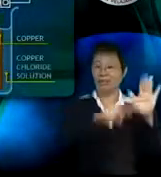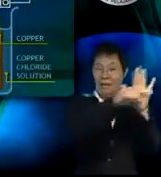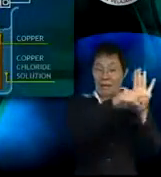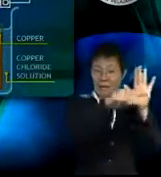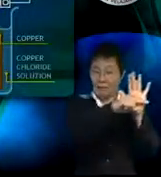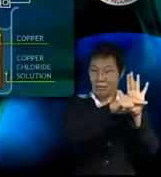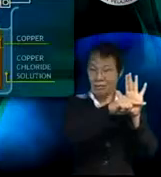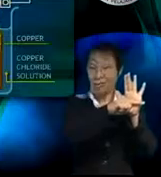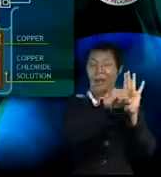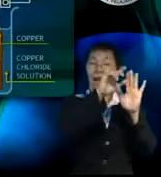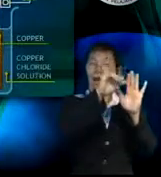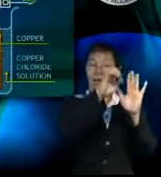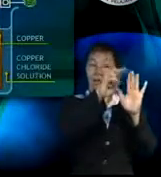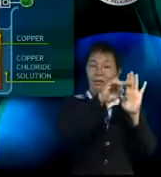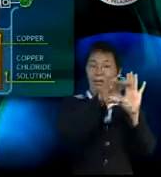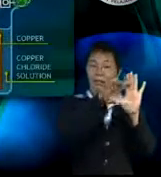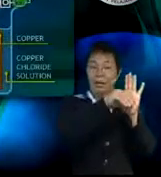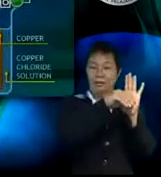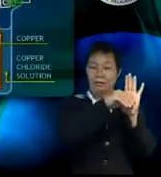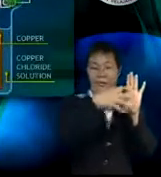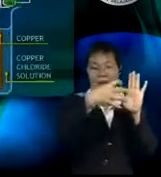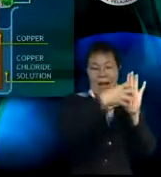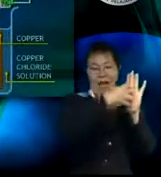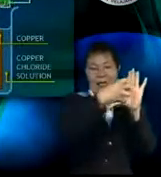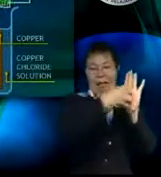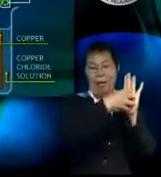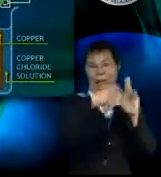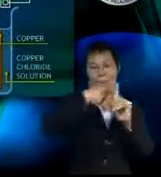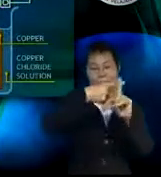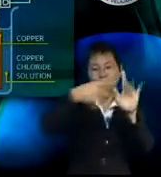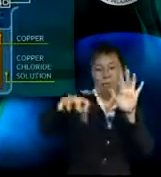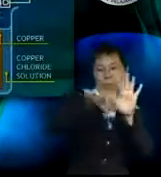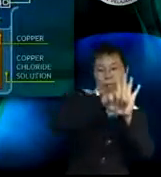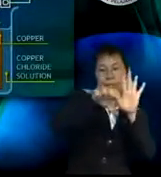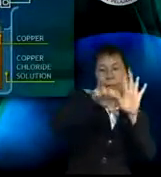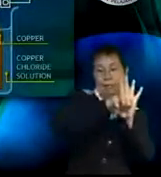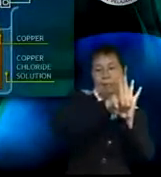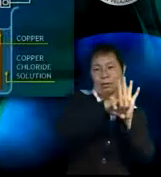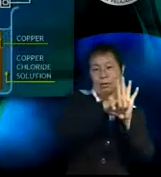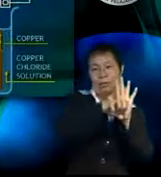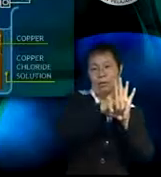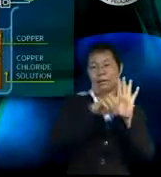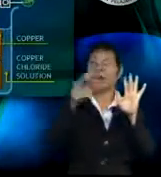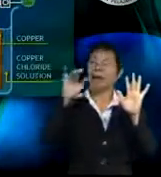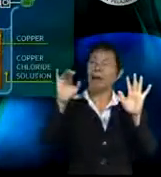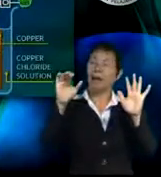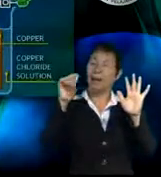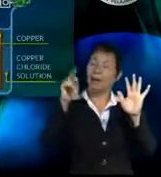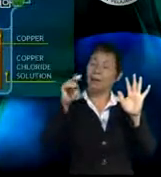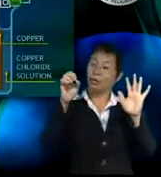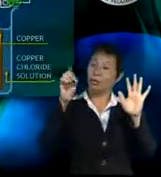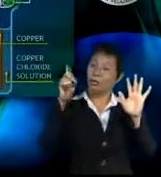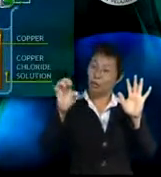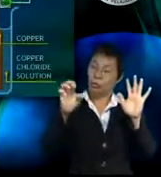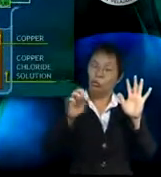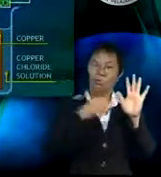Negatively charged ions will get attracted to the positively charged electrode, that is the anode. At